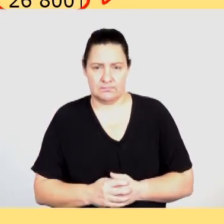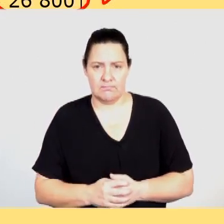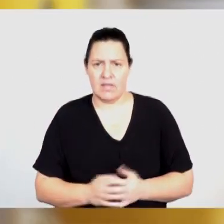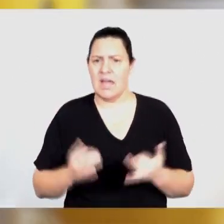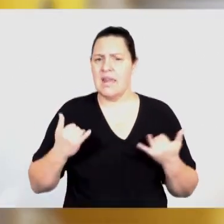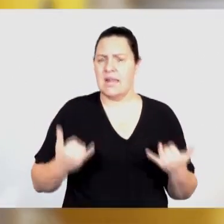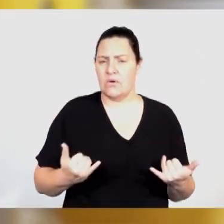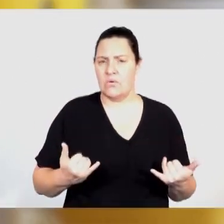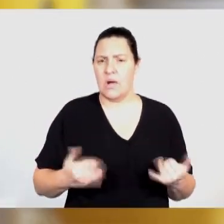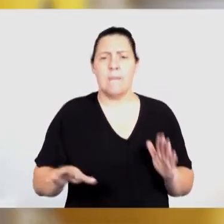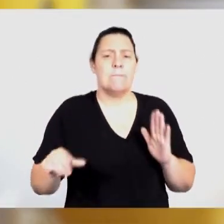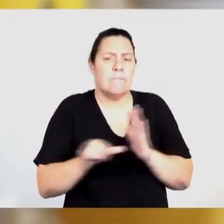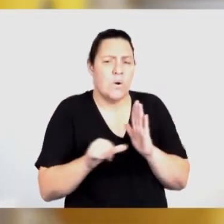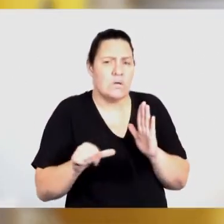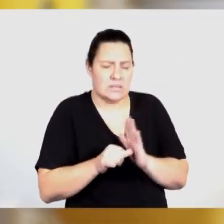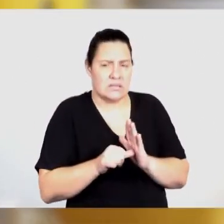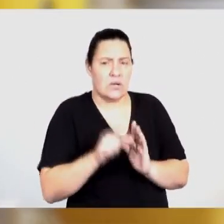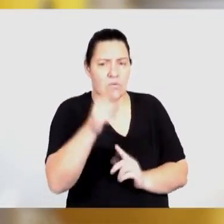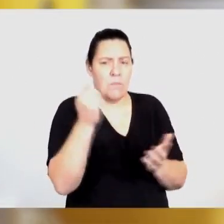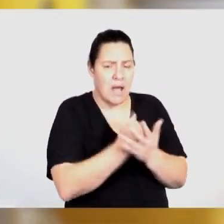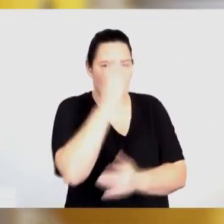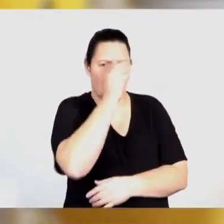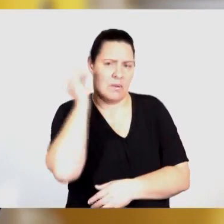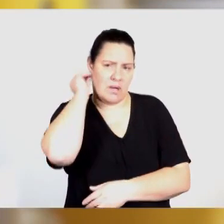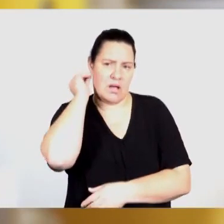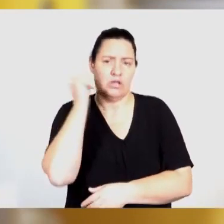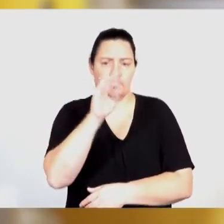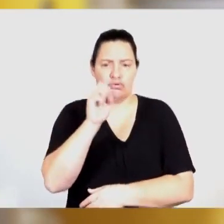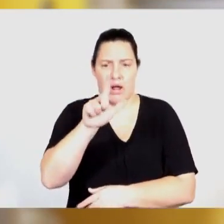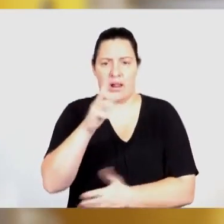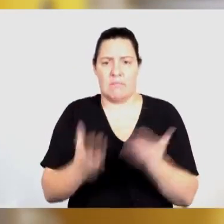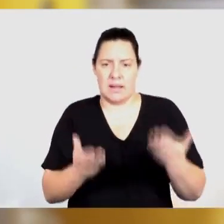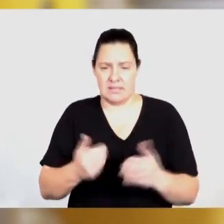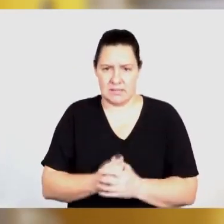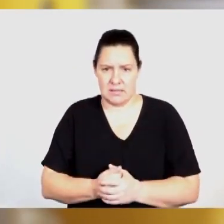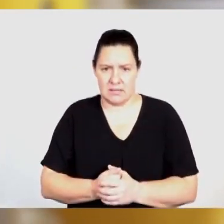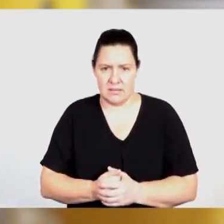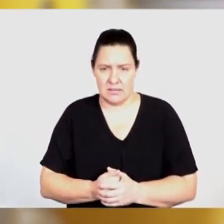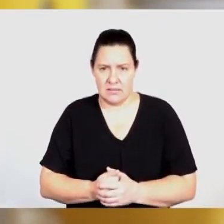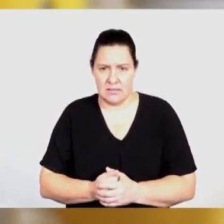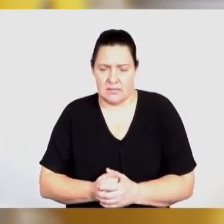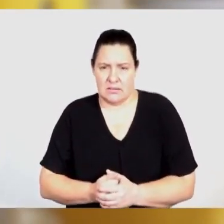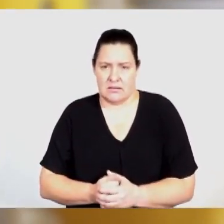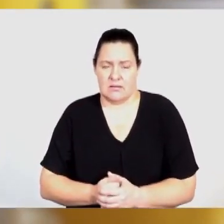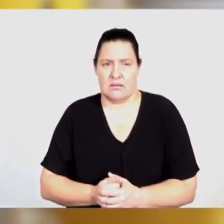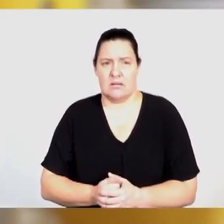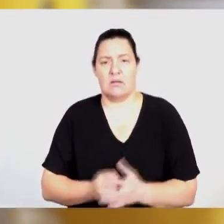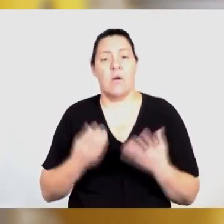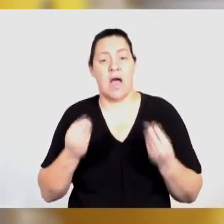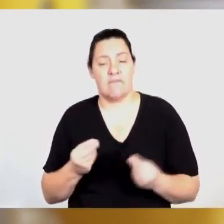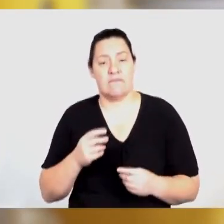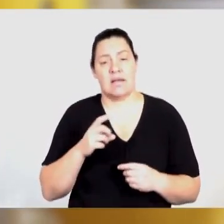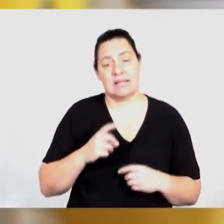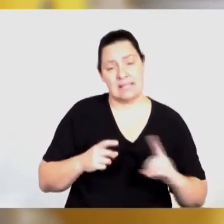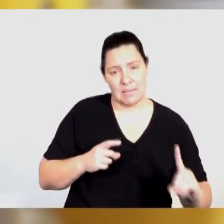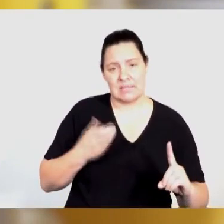46,800. Now, dear learners, it is very important for you to remember the trial balance. Remember the trial balance. We have